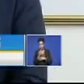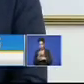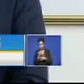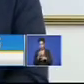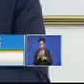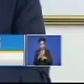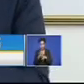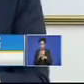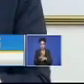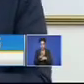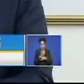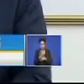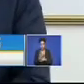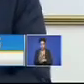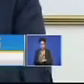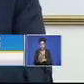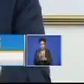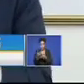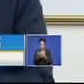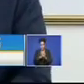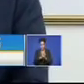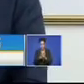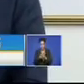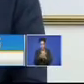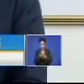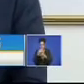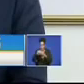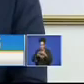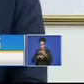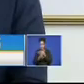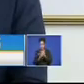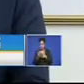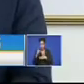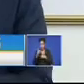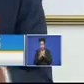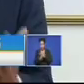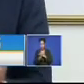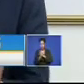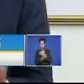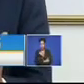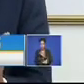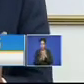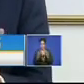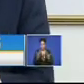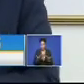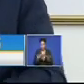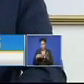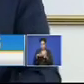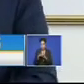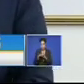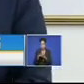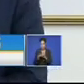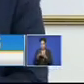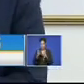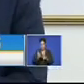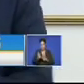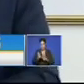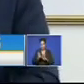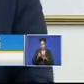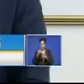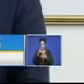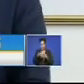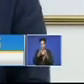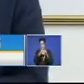stop and drugs may enter our shores, and that causes criminal activities and disturbances within the society.